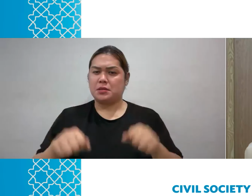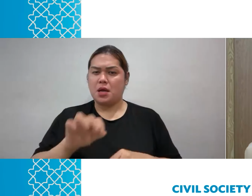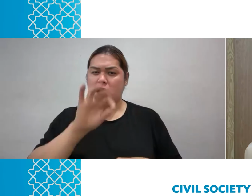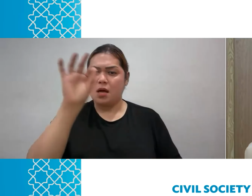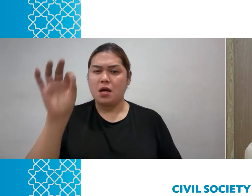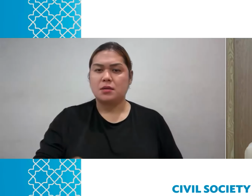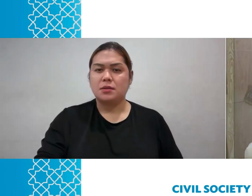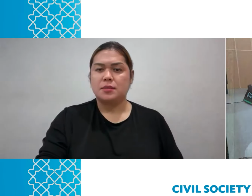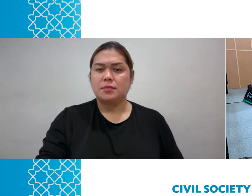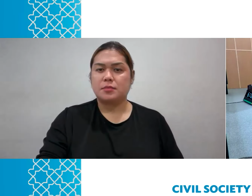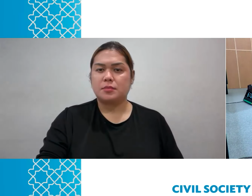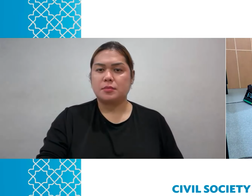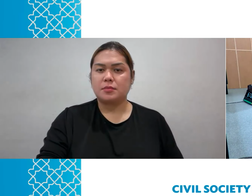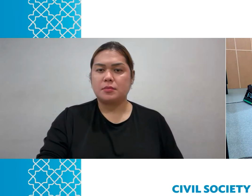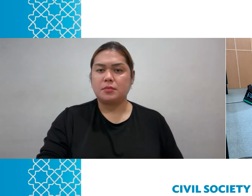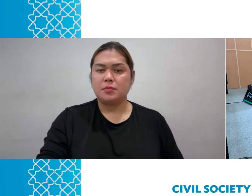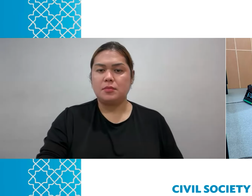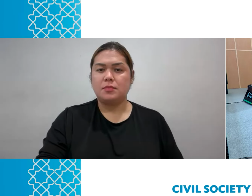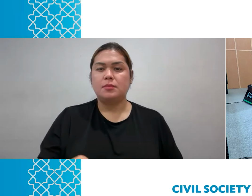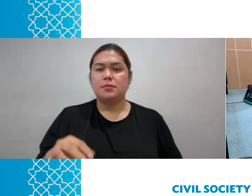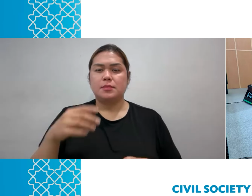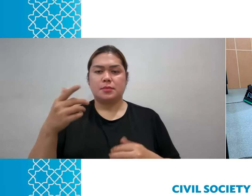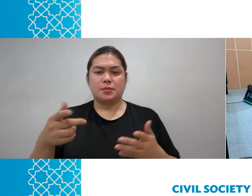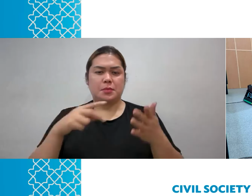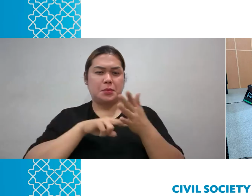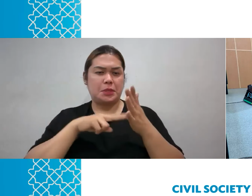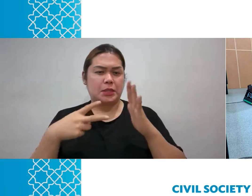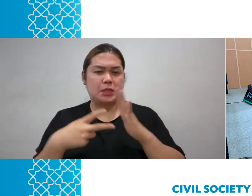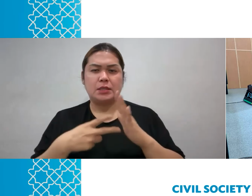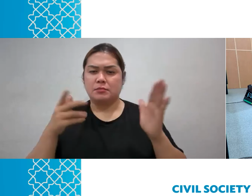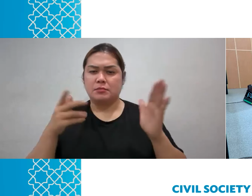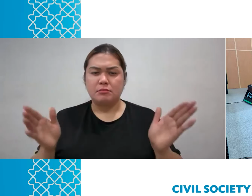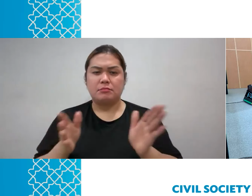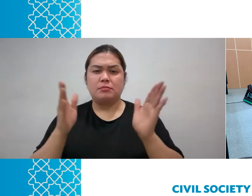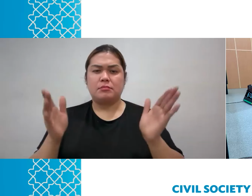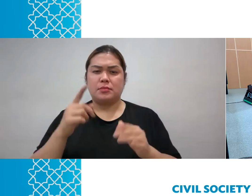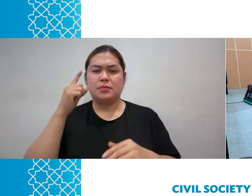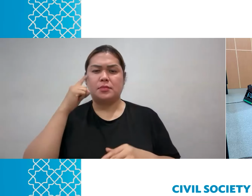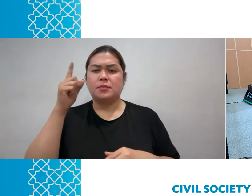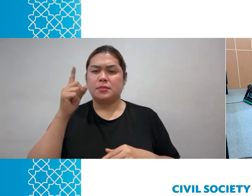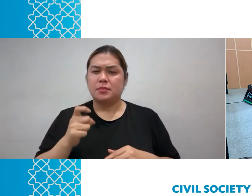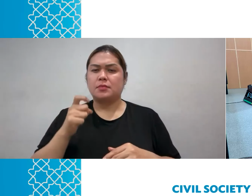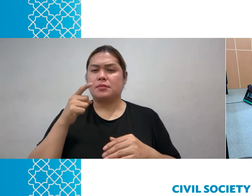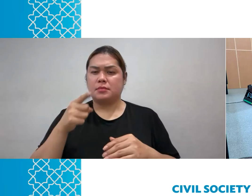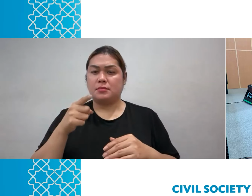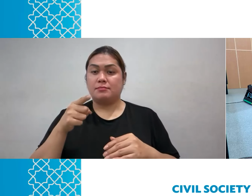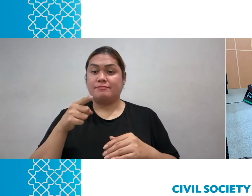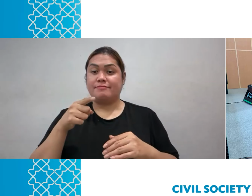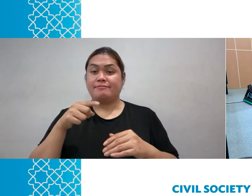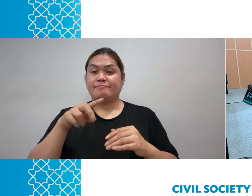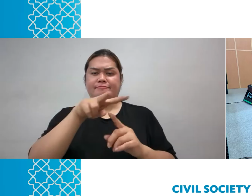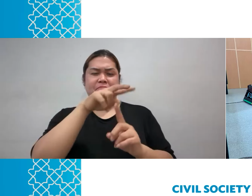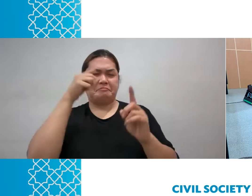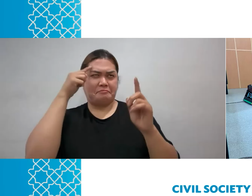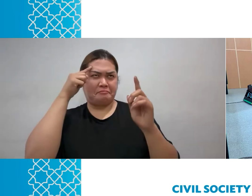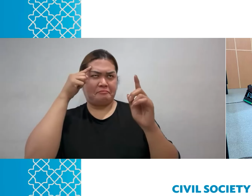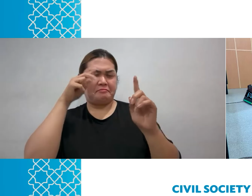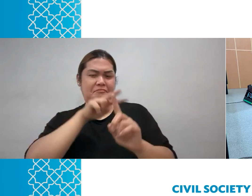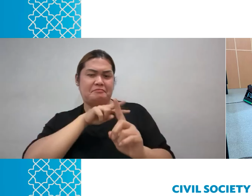I say that it could something start with the shifting our mindset from the consulting to a community